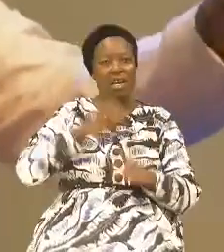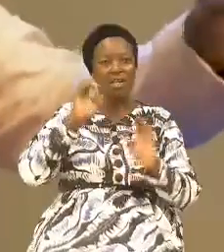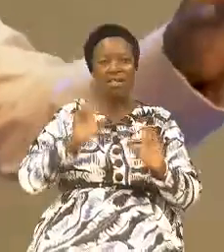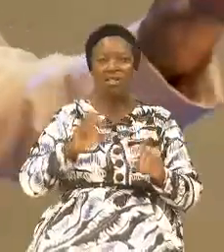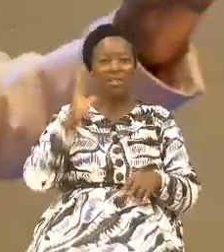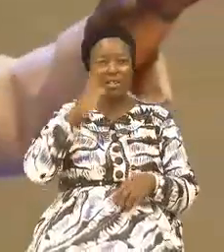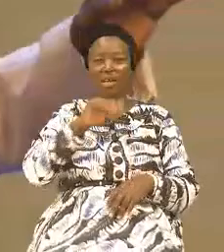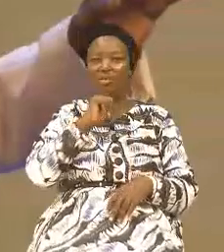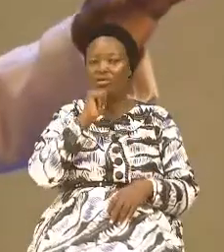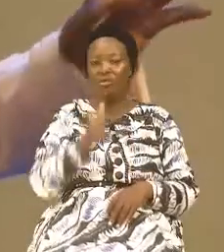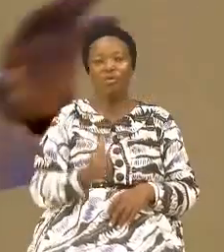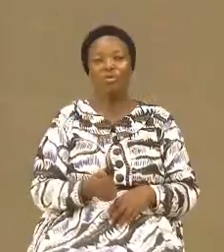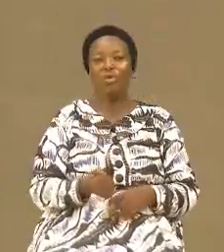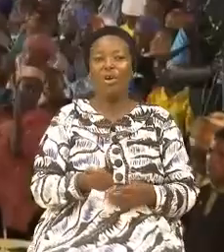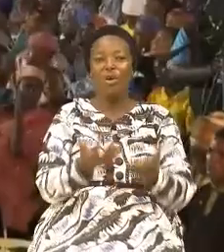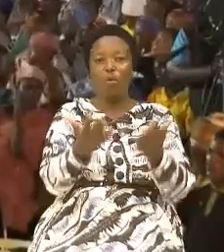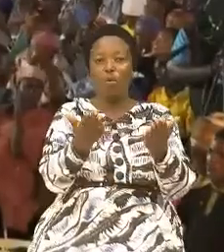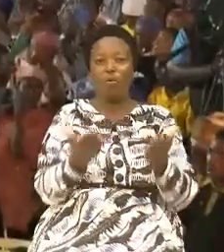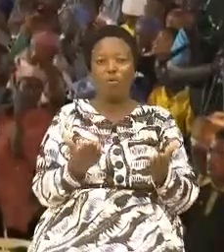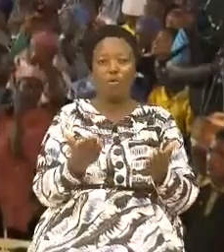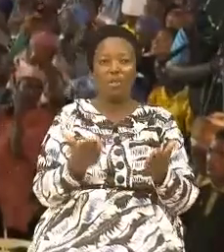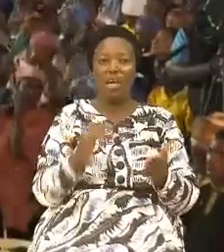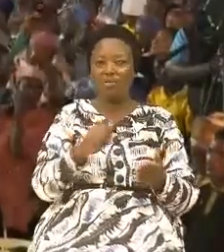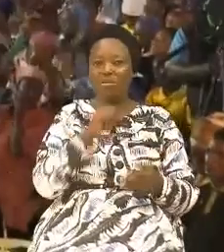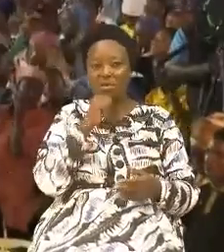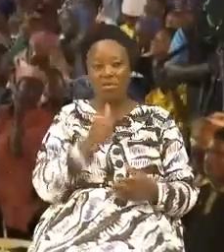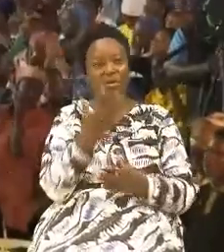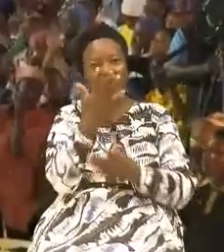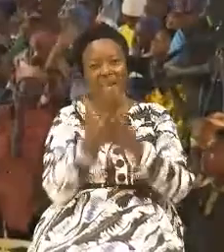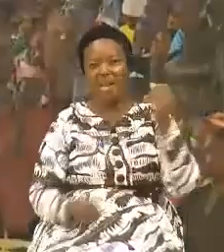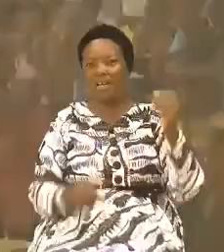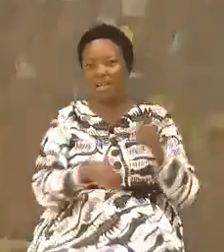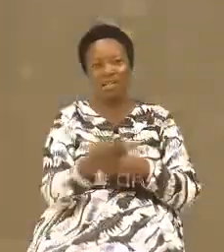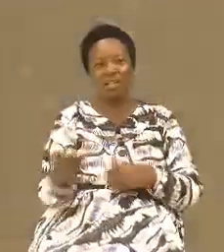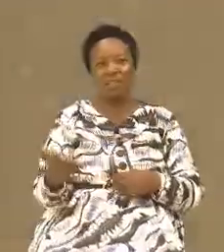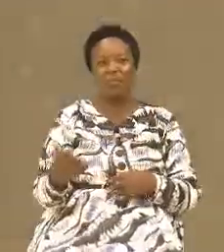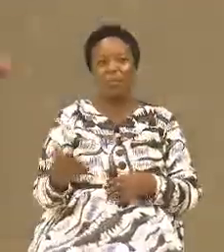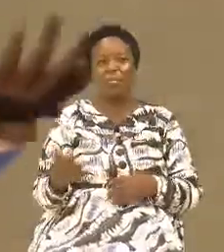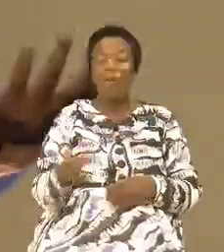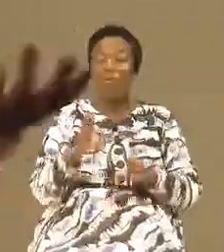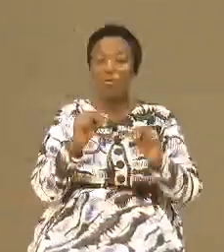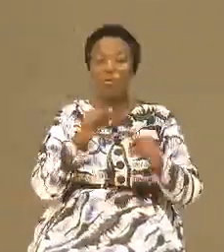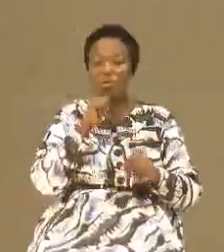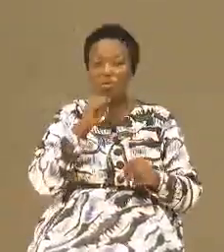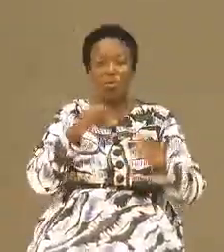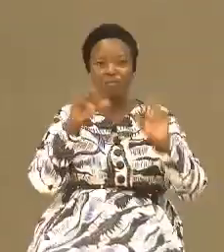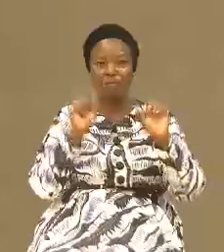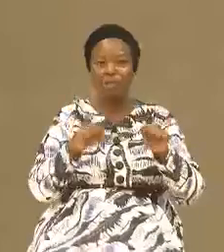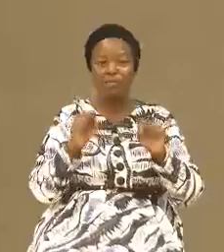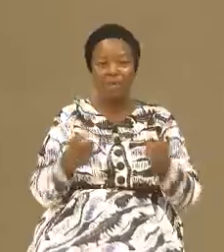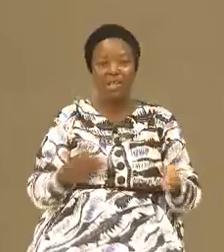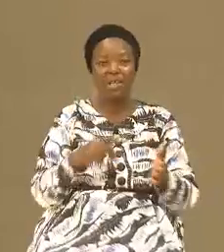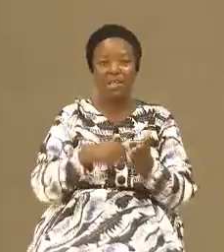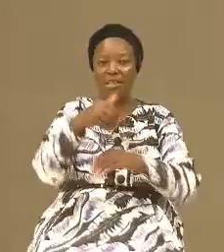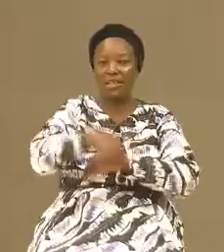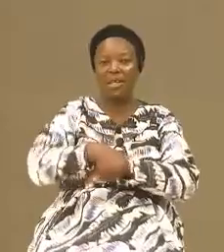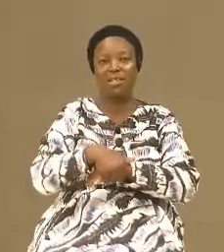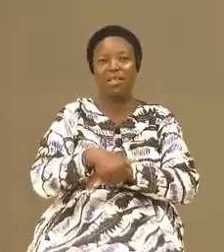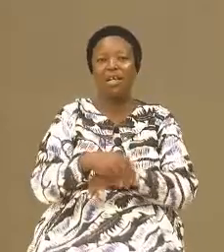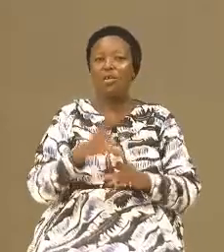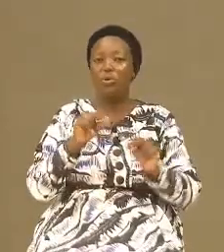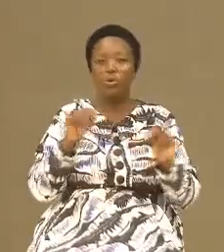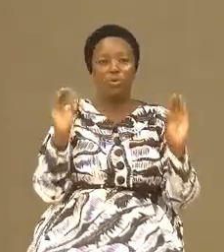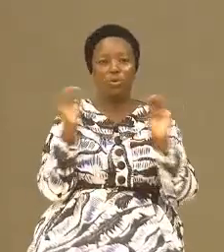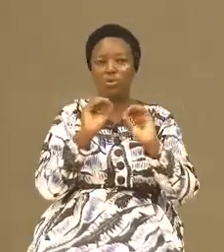here tonight. There's no impossibility here tonight. There is no suffering here tonight.